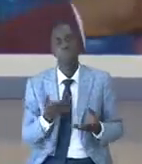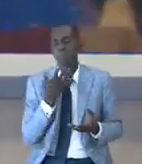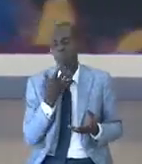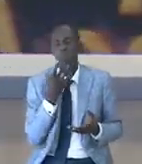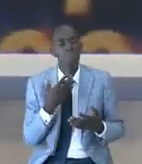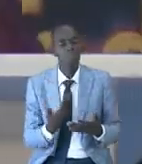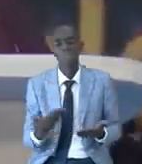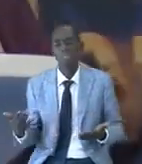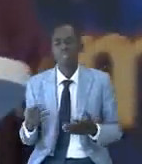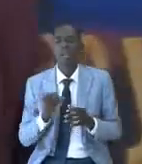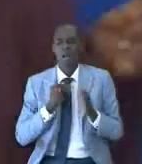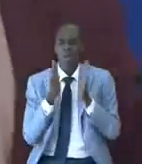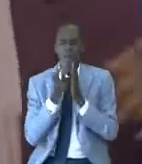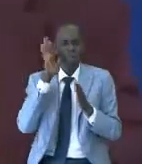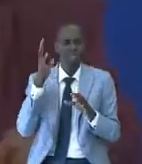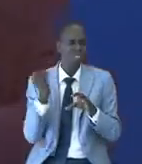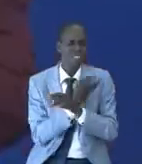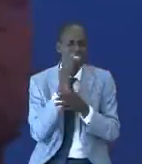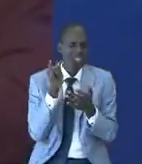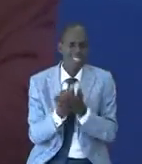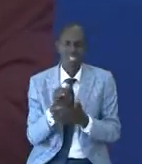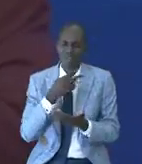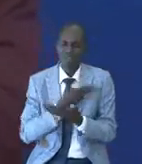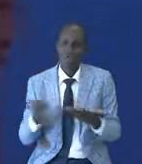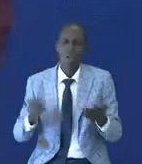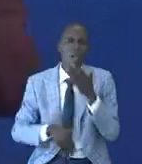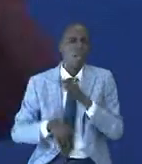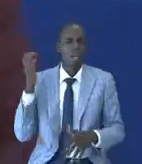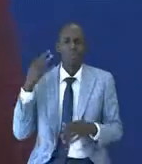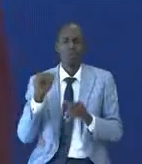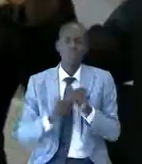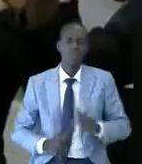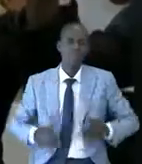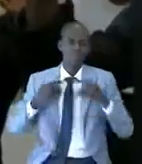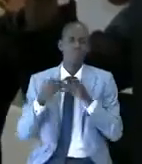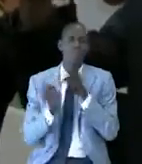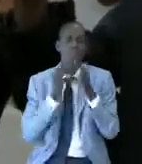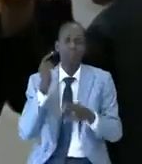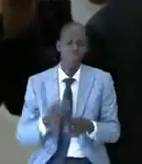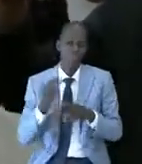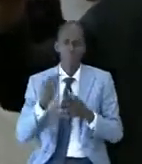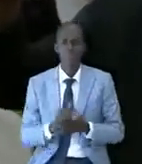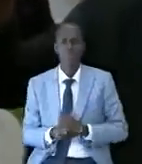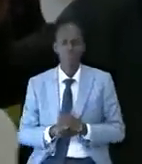I pray you take that failure and defeat from every life in Jesus' name.